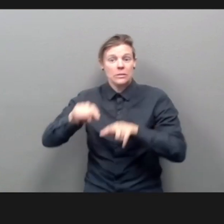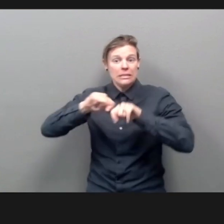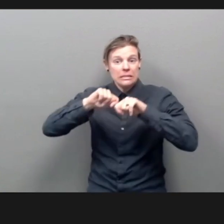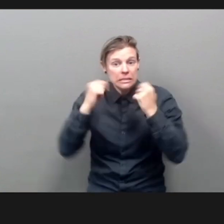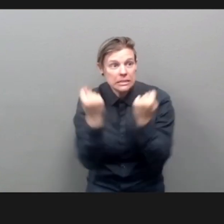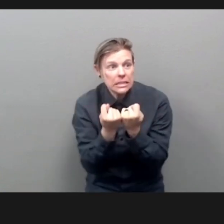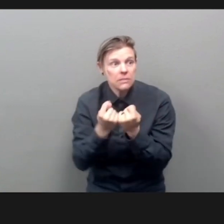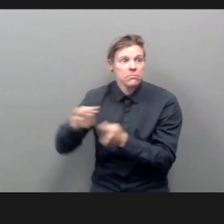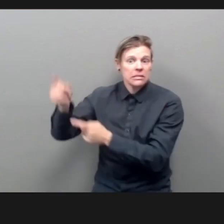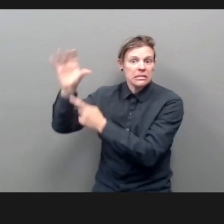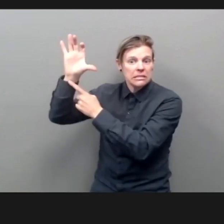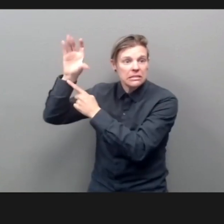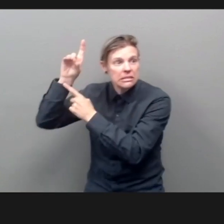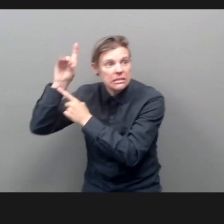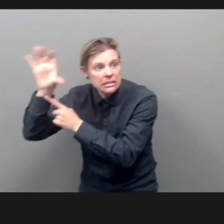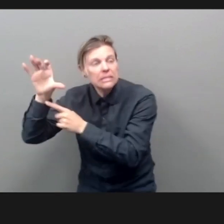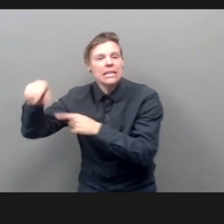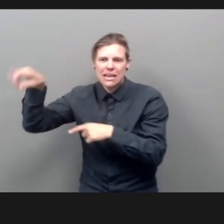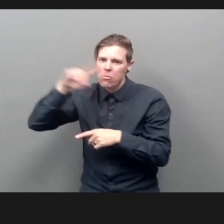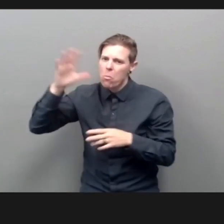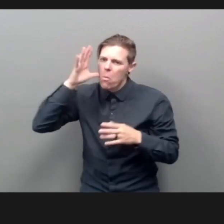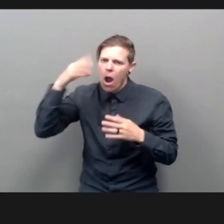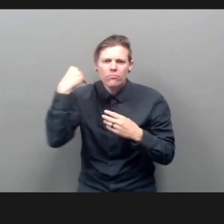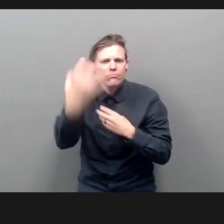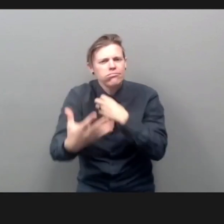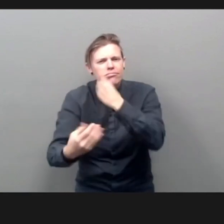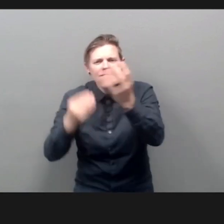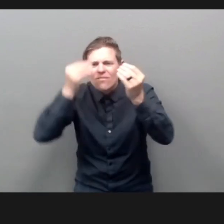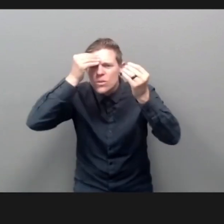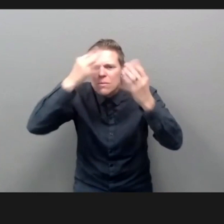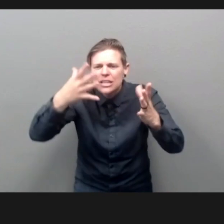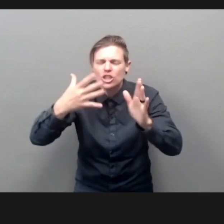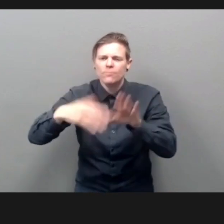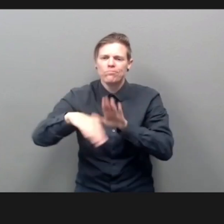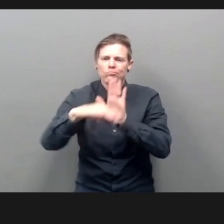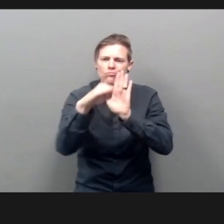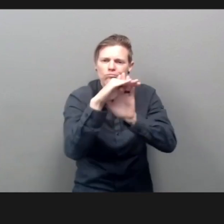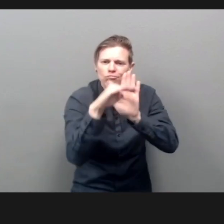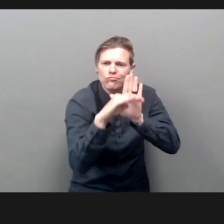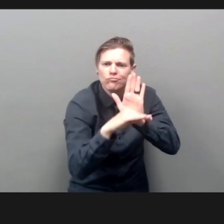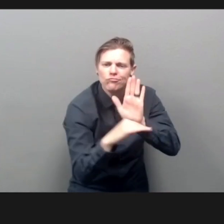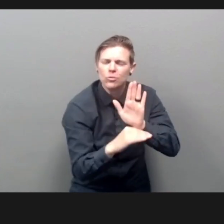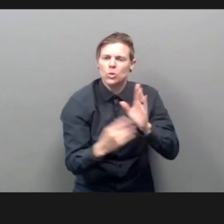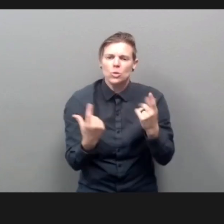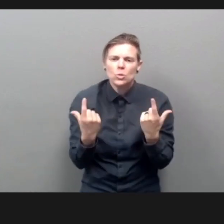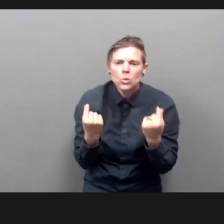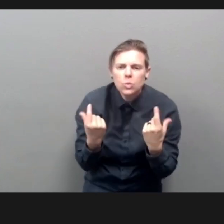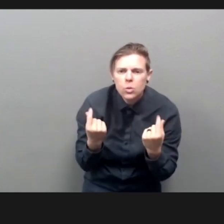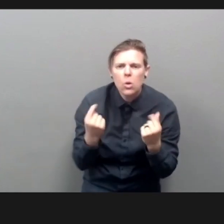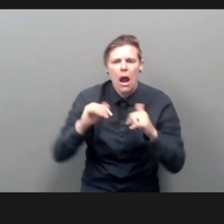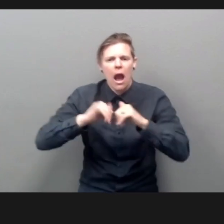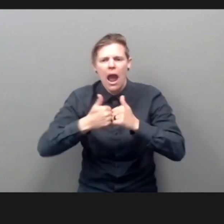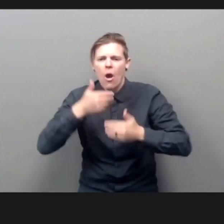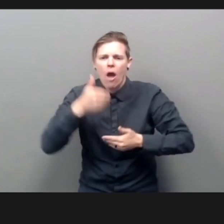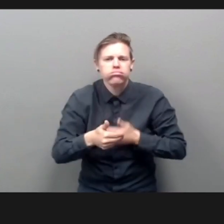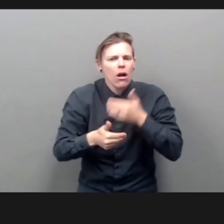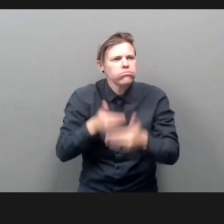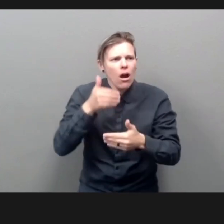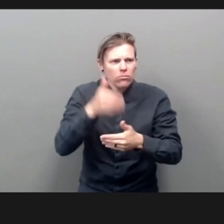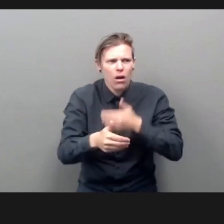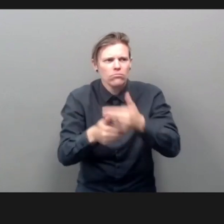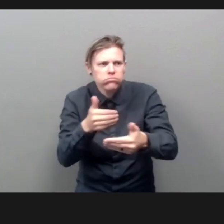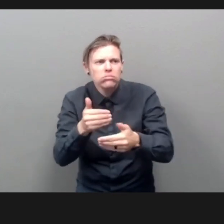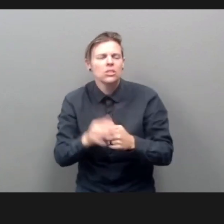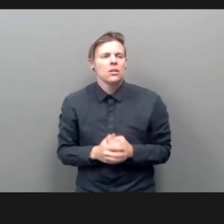to come. Where are we in terms of, right, both antiviral treatments that we think are coming,